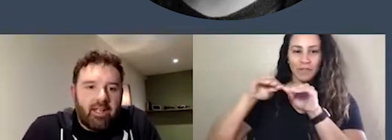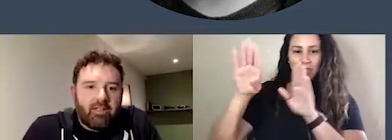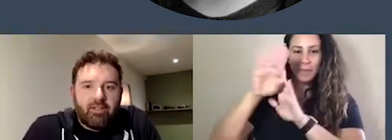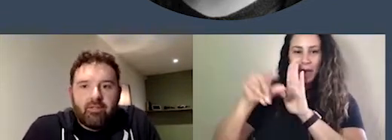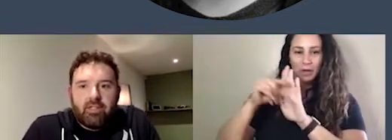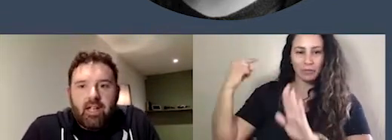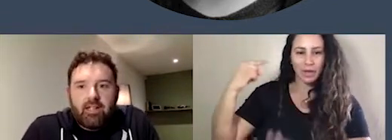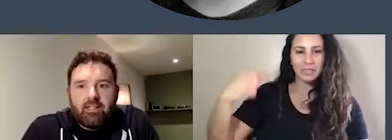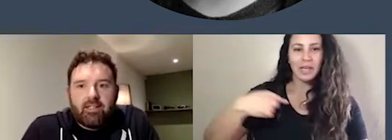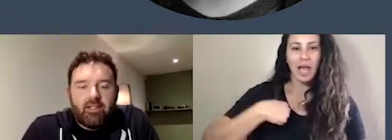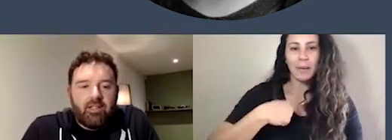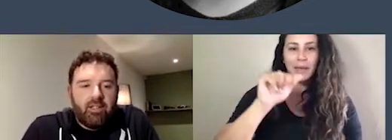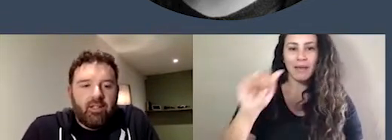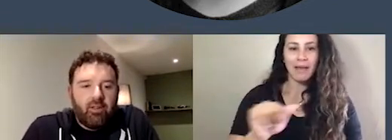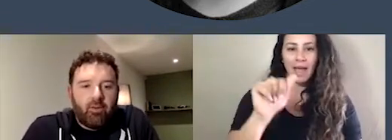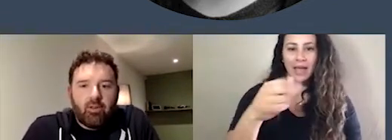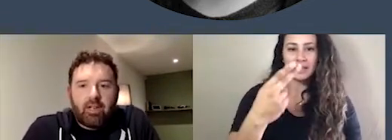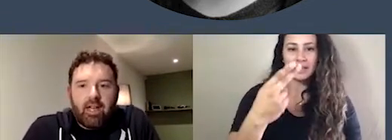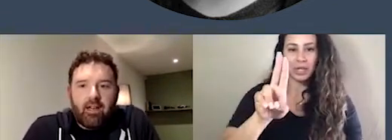Durkin,